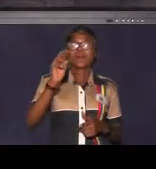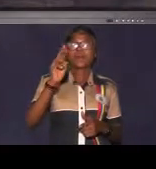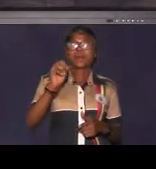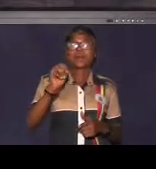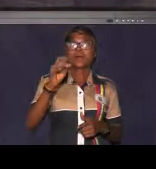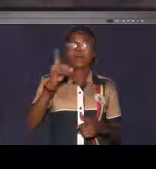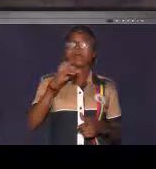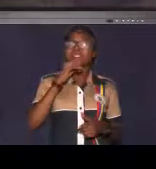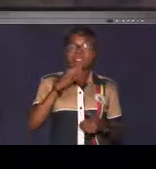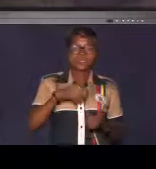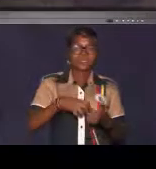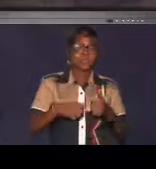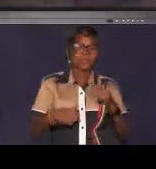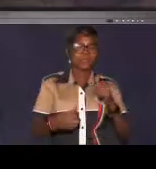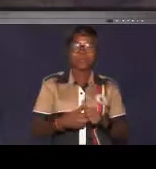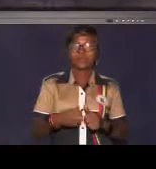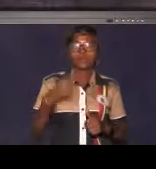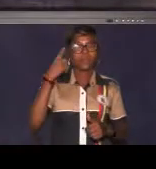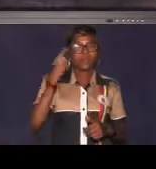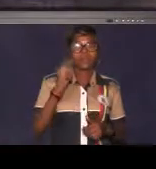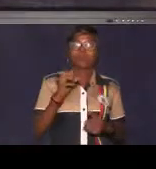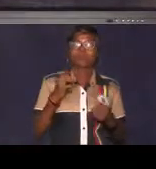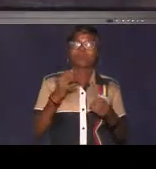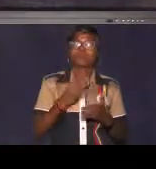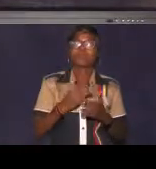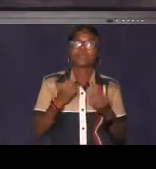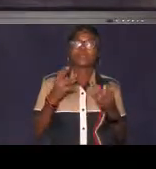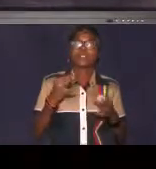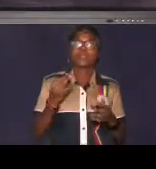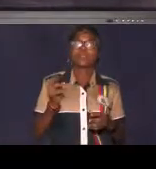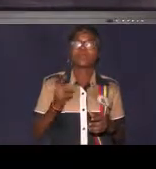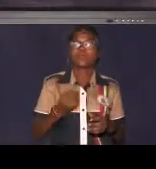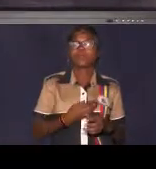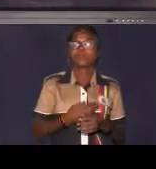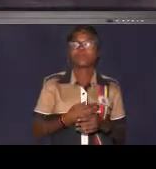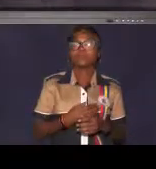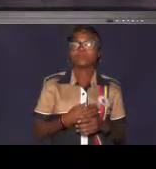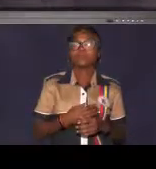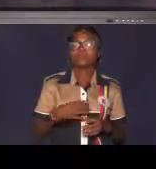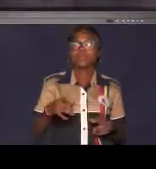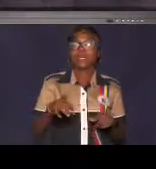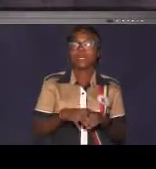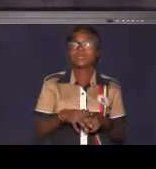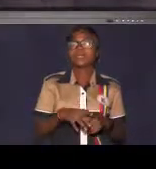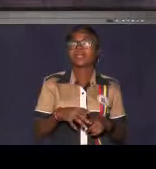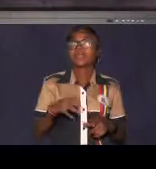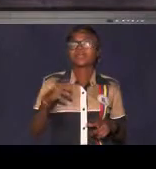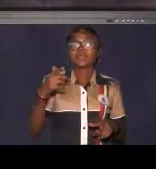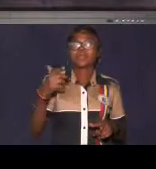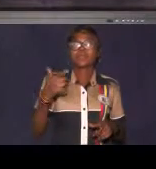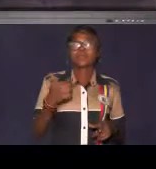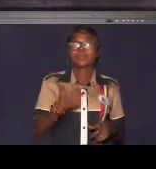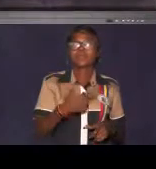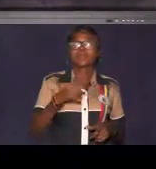G-R-O-U-N-D, is equally problematic for many of us. Grind as a verb,